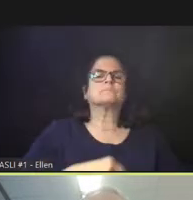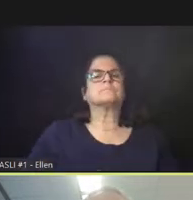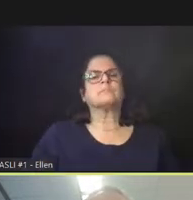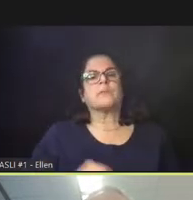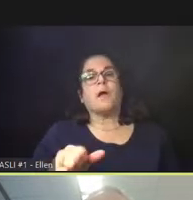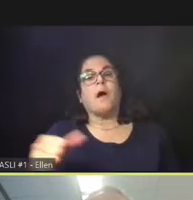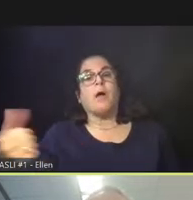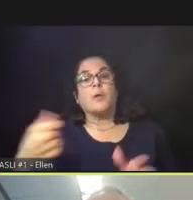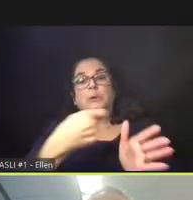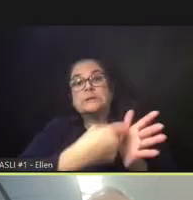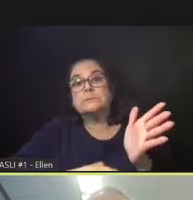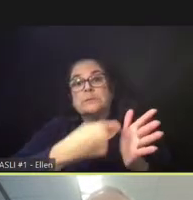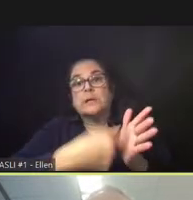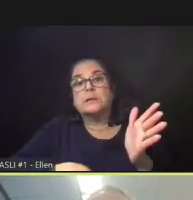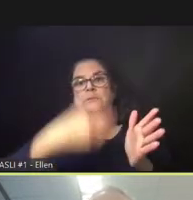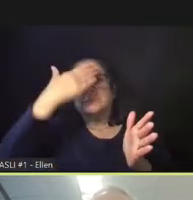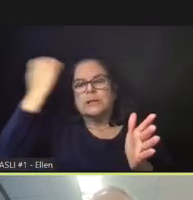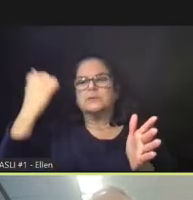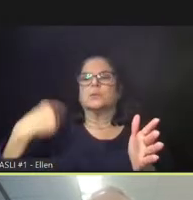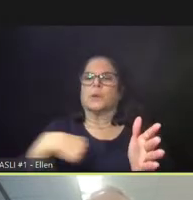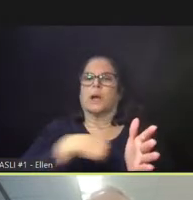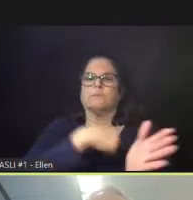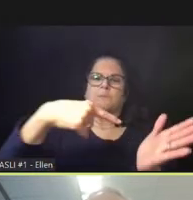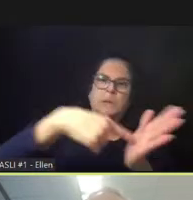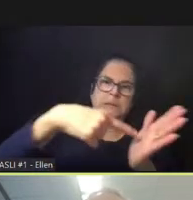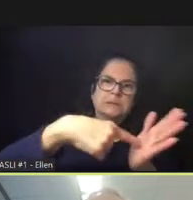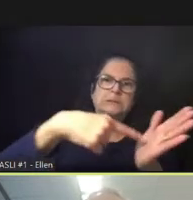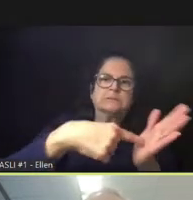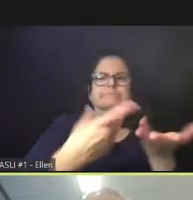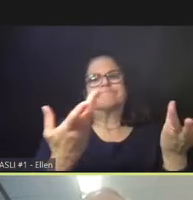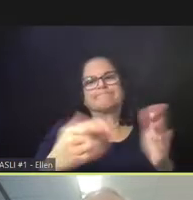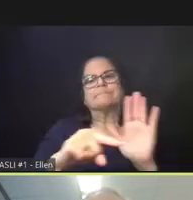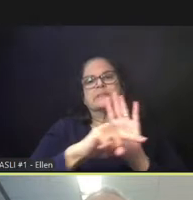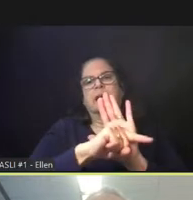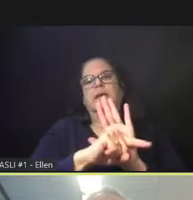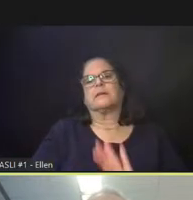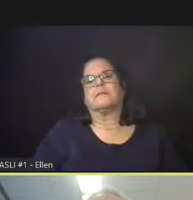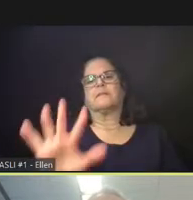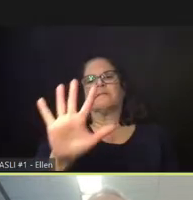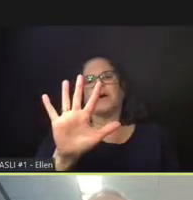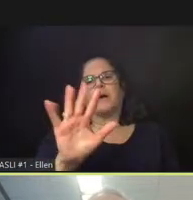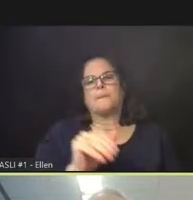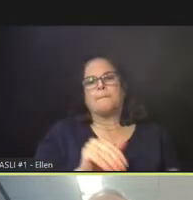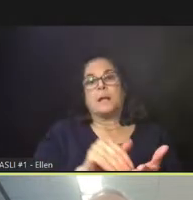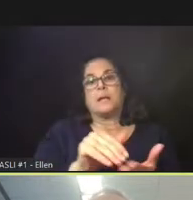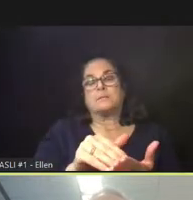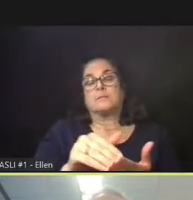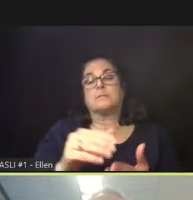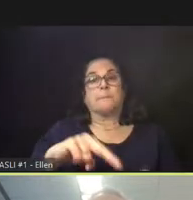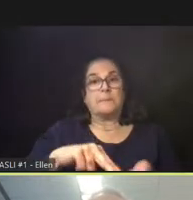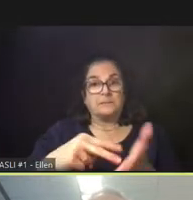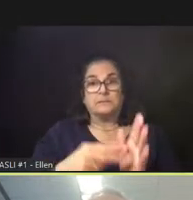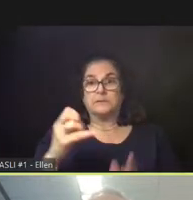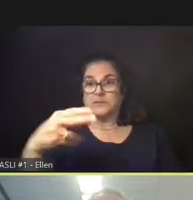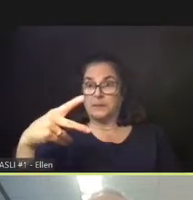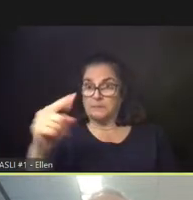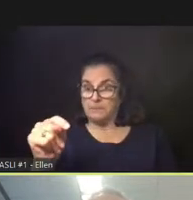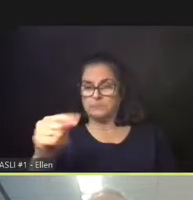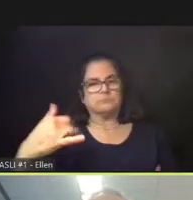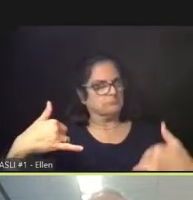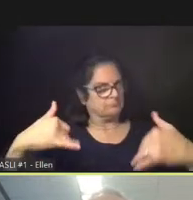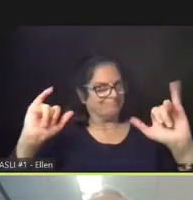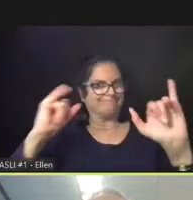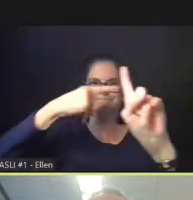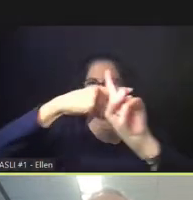expenses due to the timing of some invoices was negative by about $5 million, which leaves us for the month of September positive